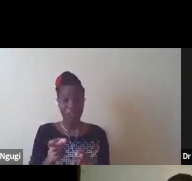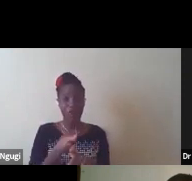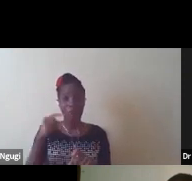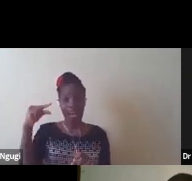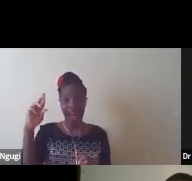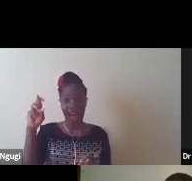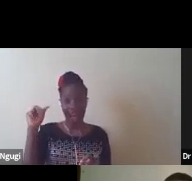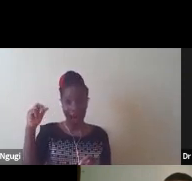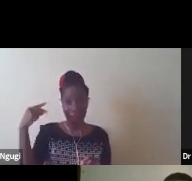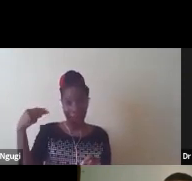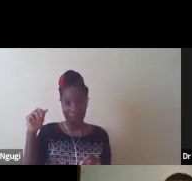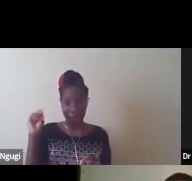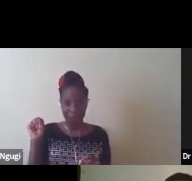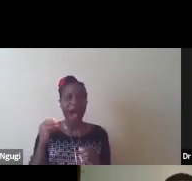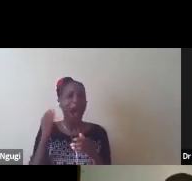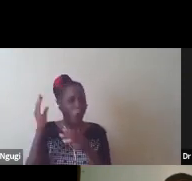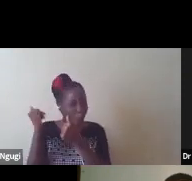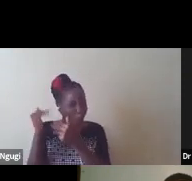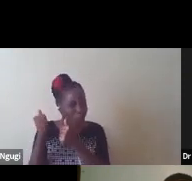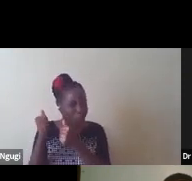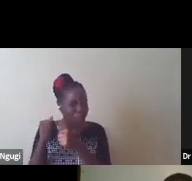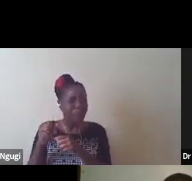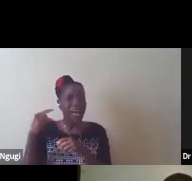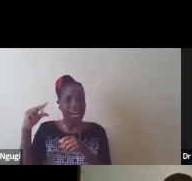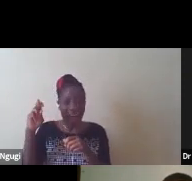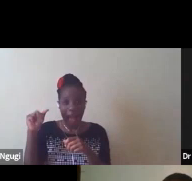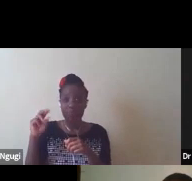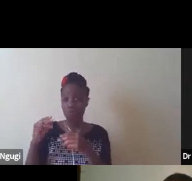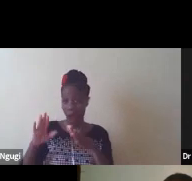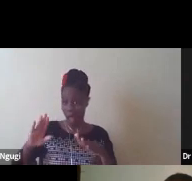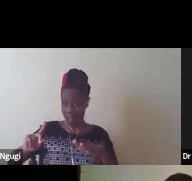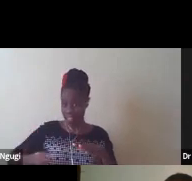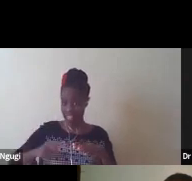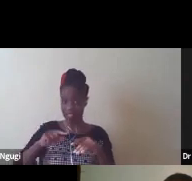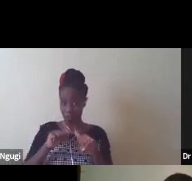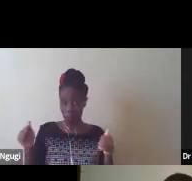Morgan. Graham Morgan, I hope you're satisfied with those two very